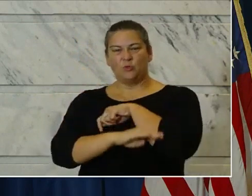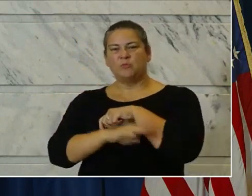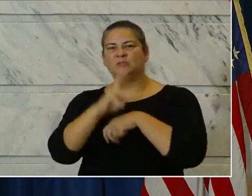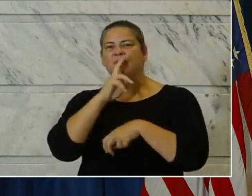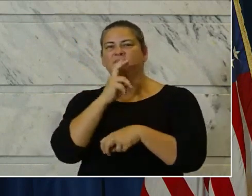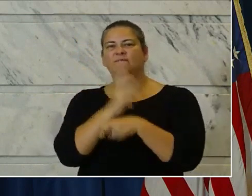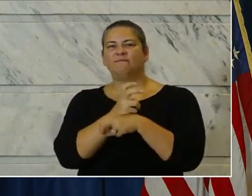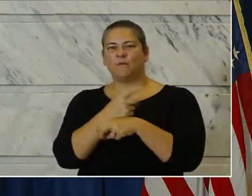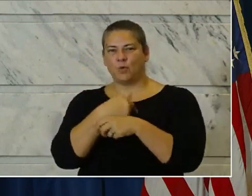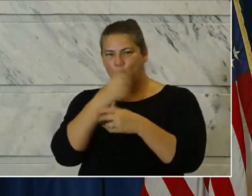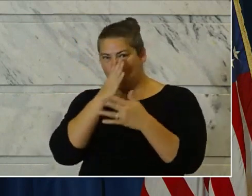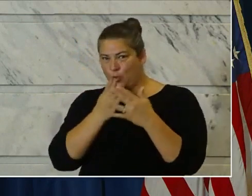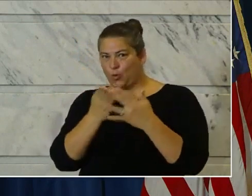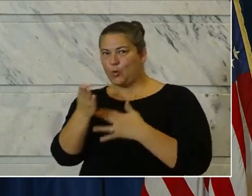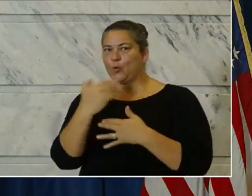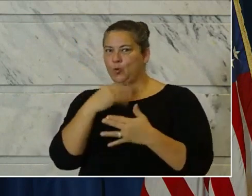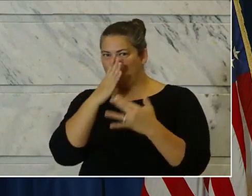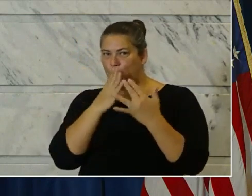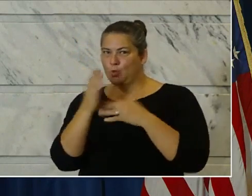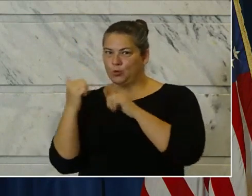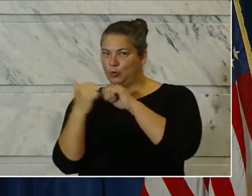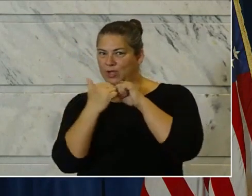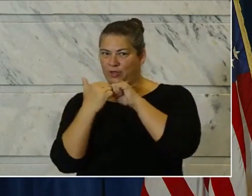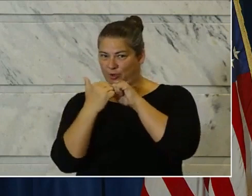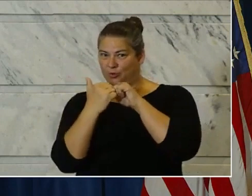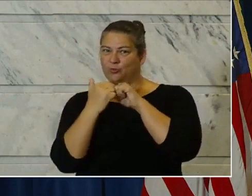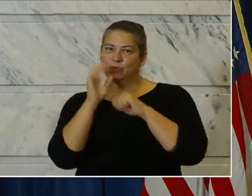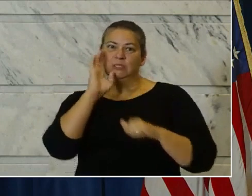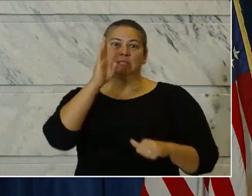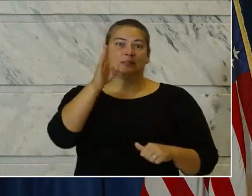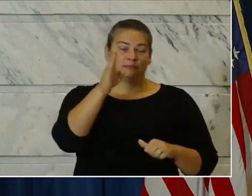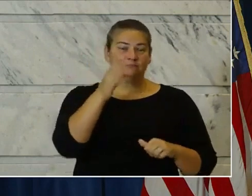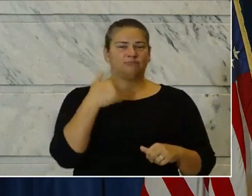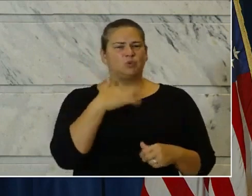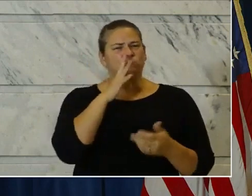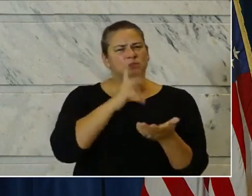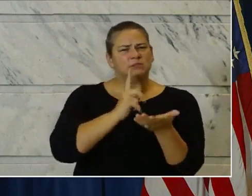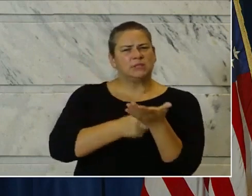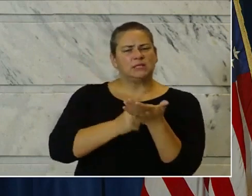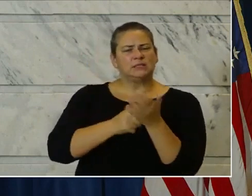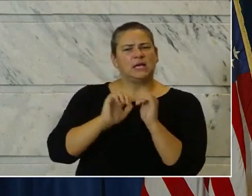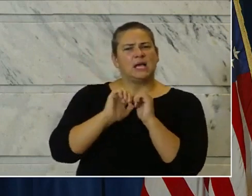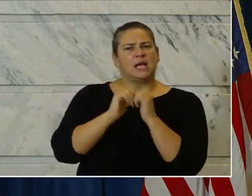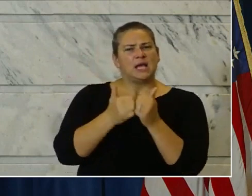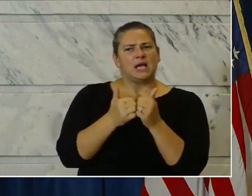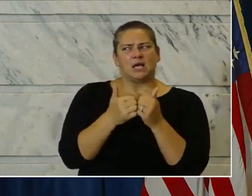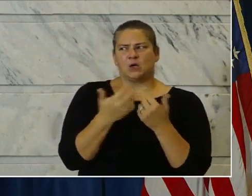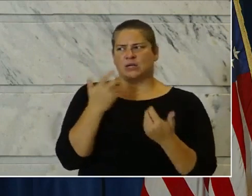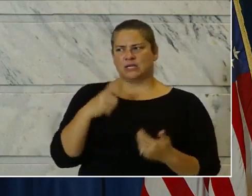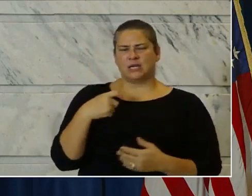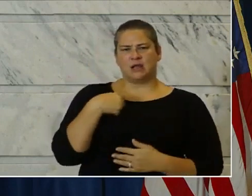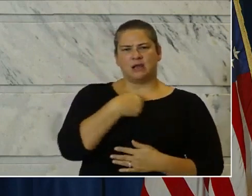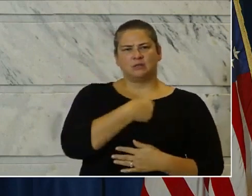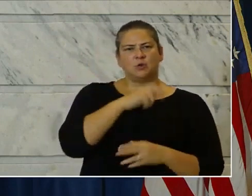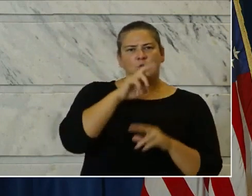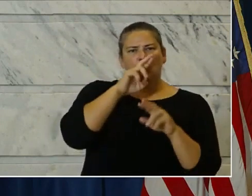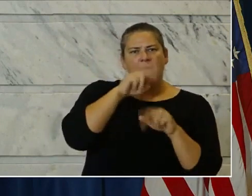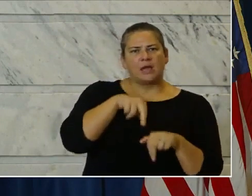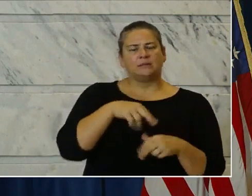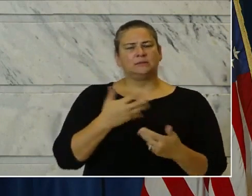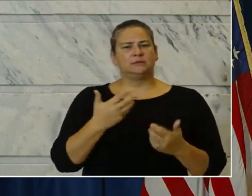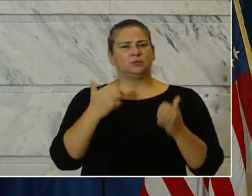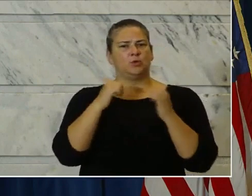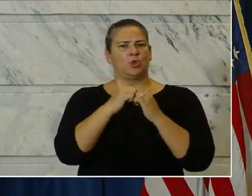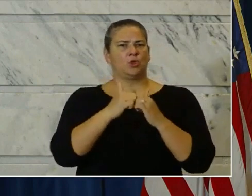and we're going to get through this together. We're going to talk later about how that's going to need us to react and respond with